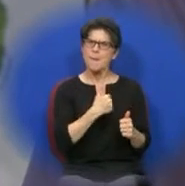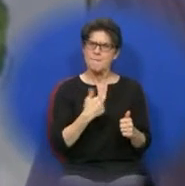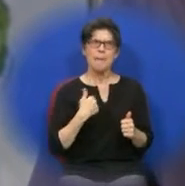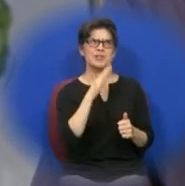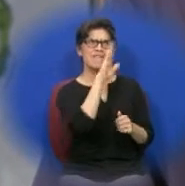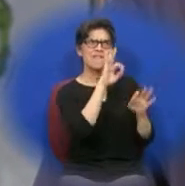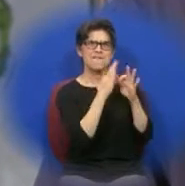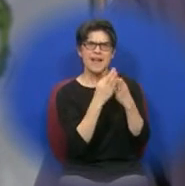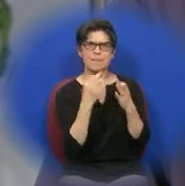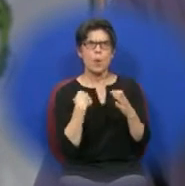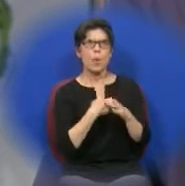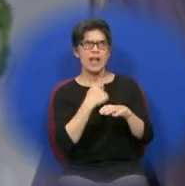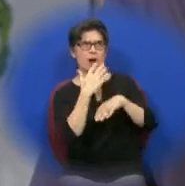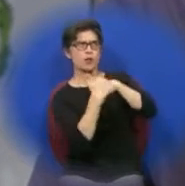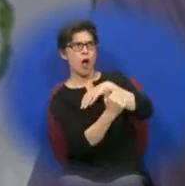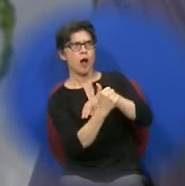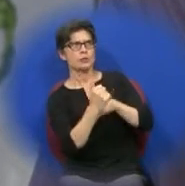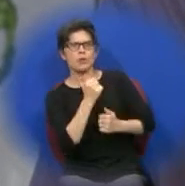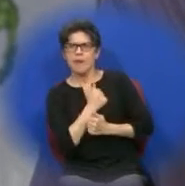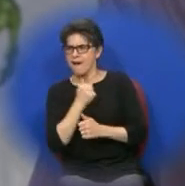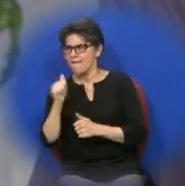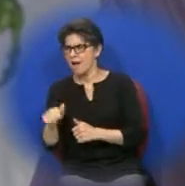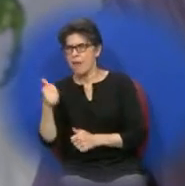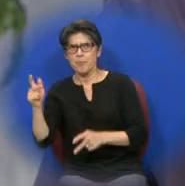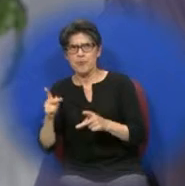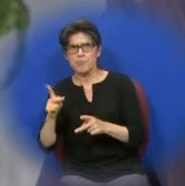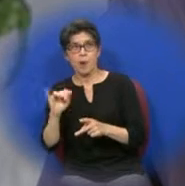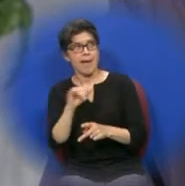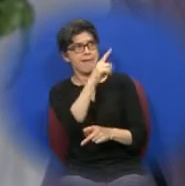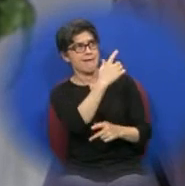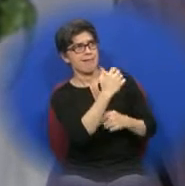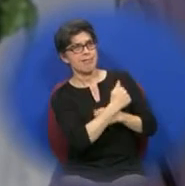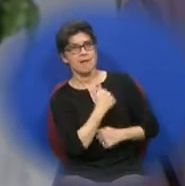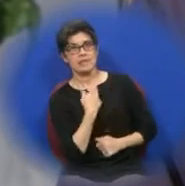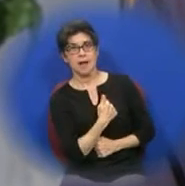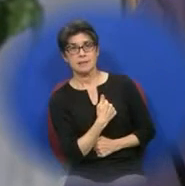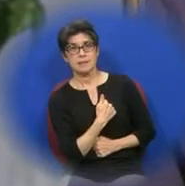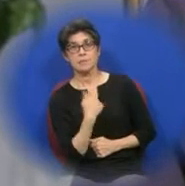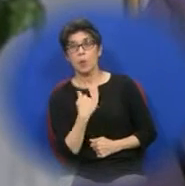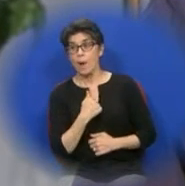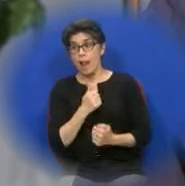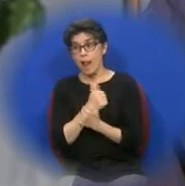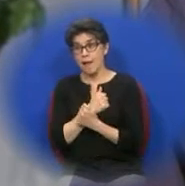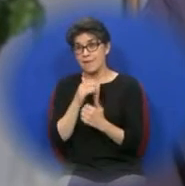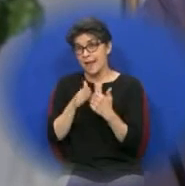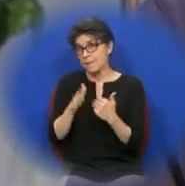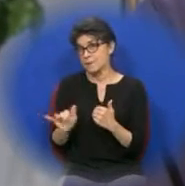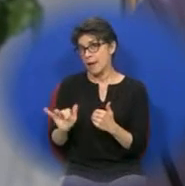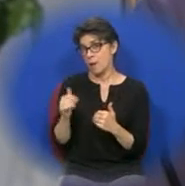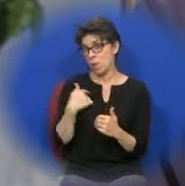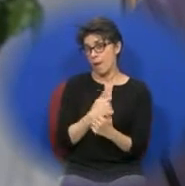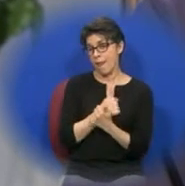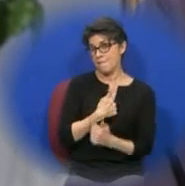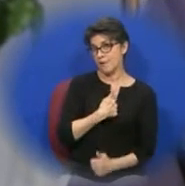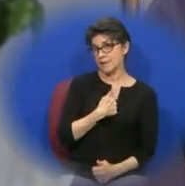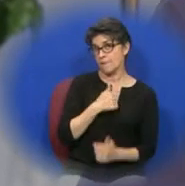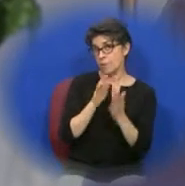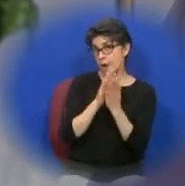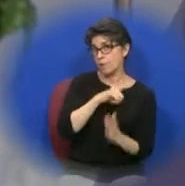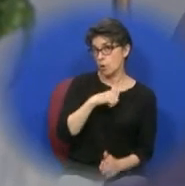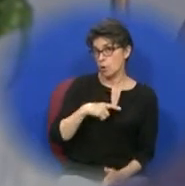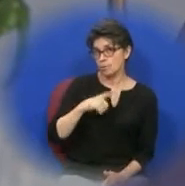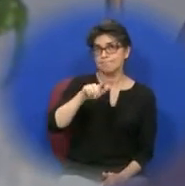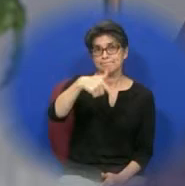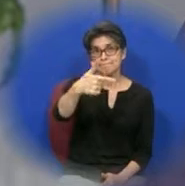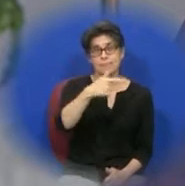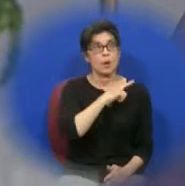to love all others just as God loves us, and so grow to love our neighbors as ourselves. We pray to the Lord. Lord, hear